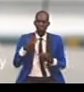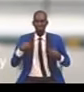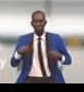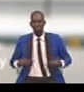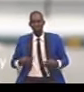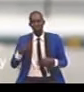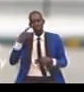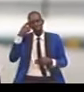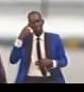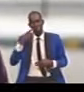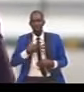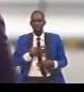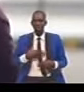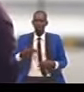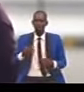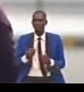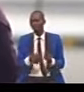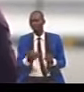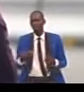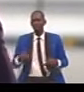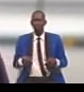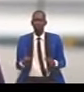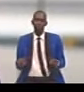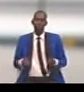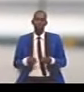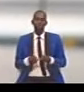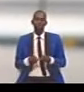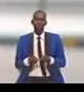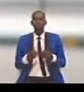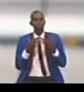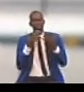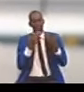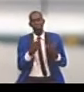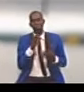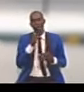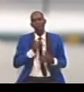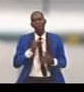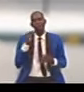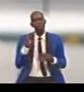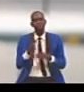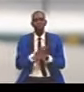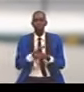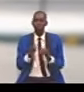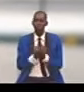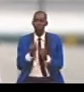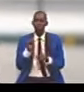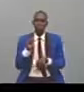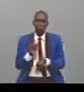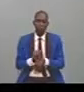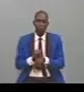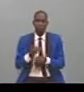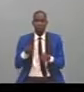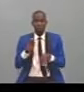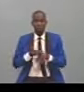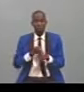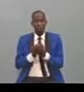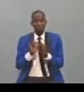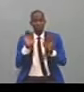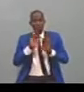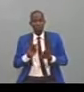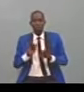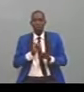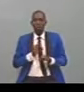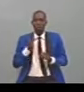mentally and emotionally. Oh, thank you, Ma. I was busy with work. Even that Sunday, I was rushing to catch